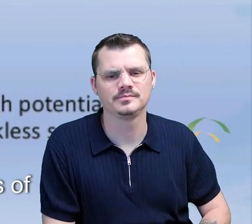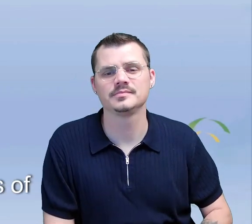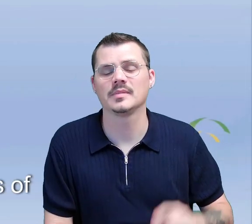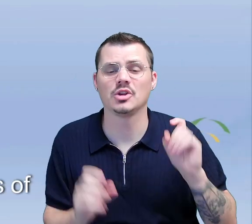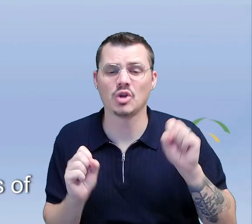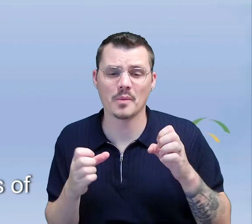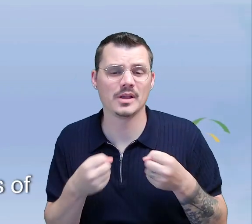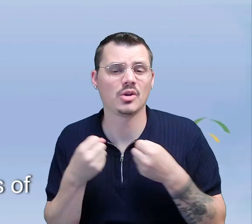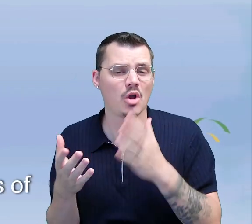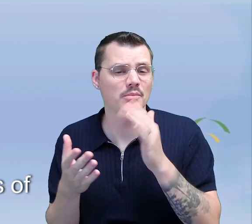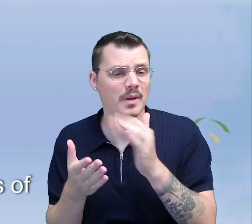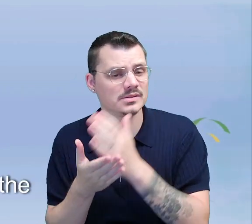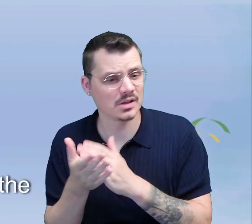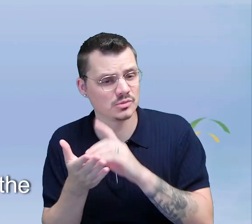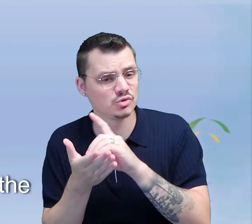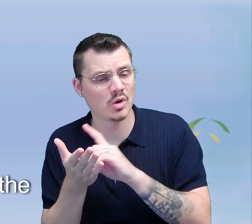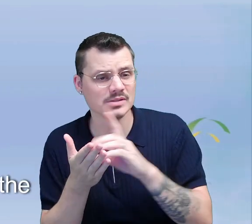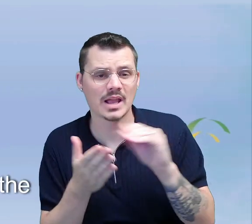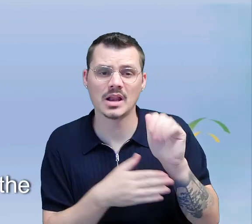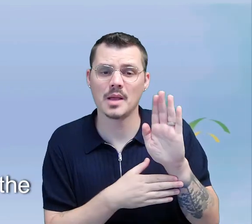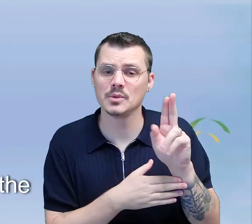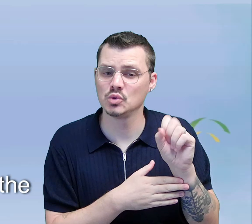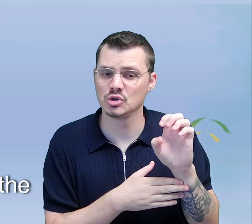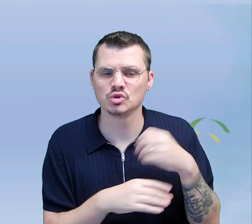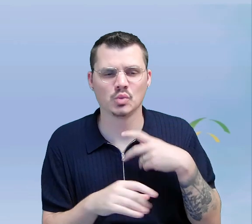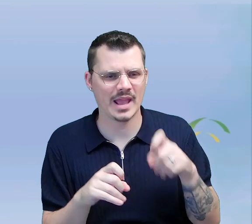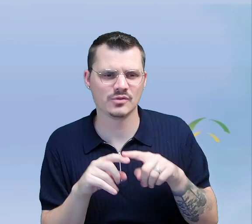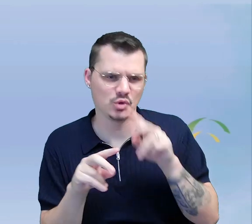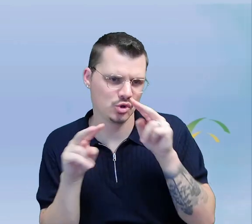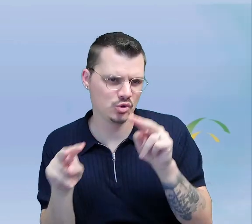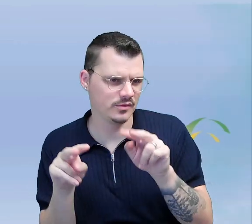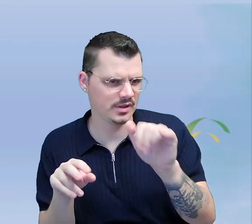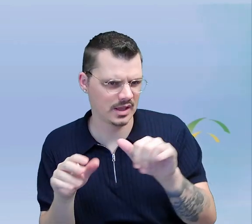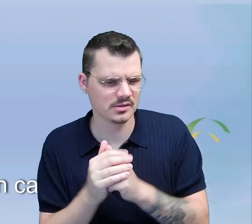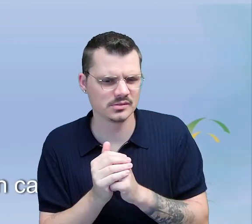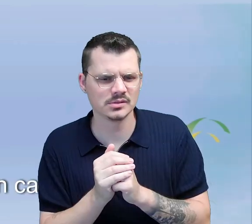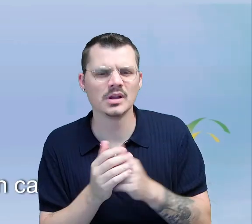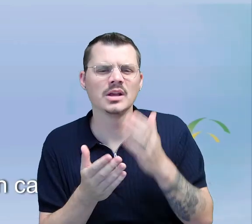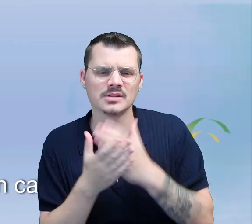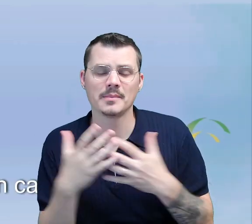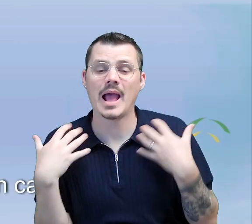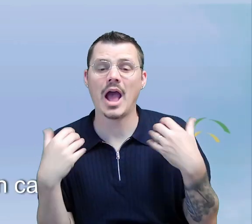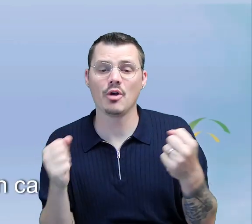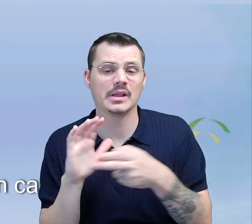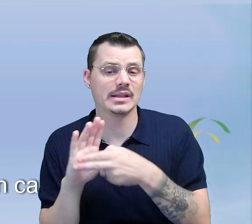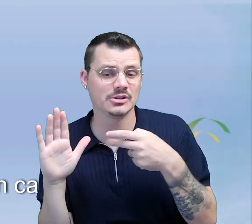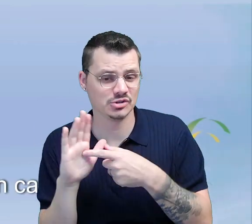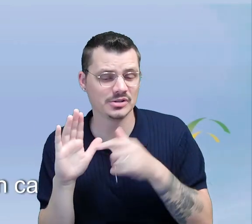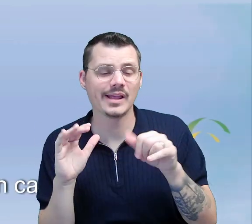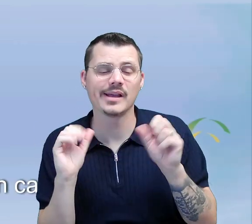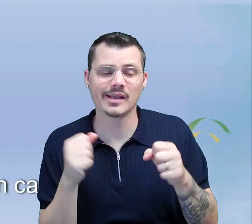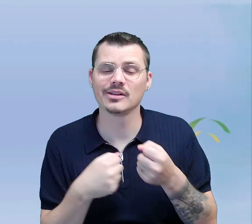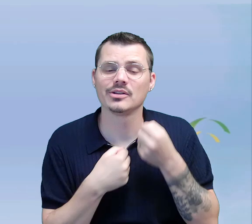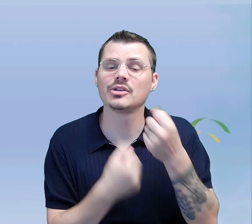This can be caused by certain drugs of abuse, so we always have to be on the lookout. There's certain health conditions that